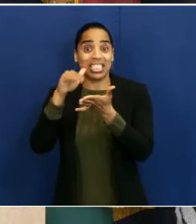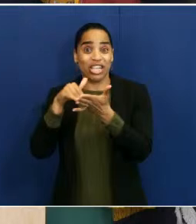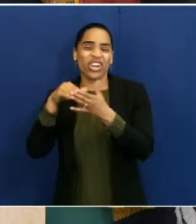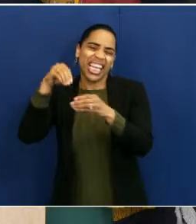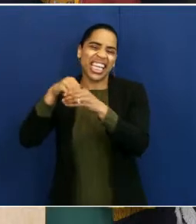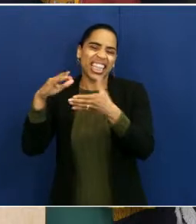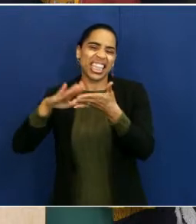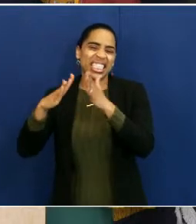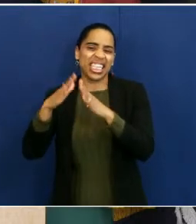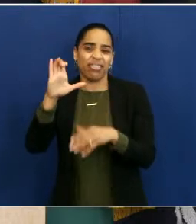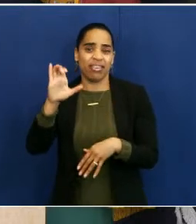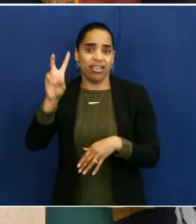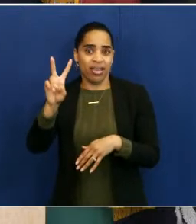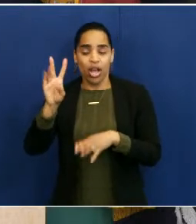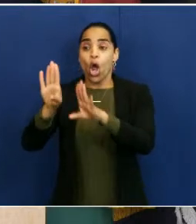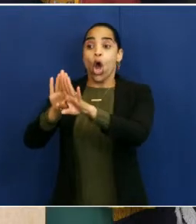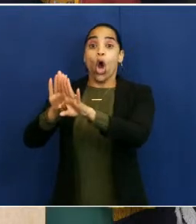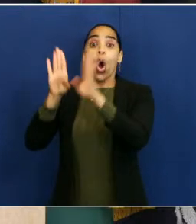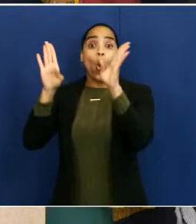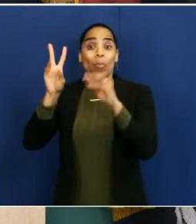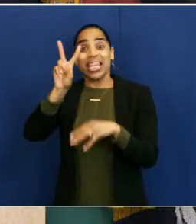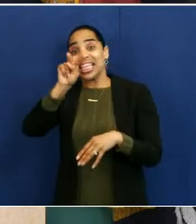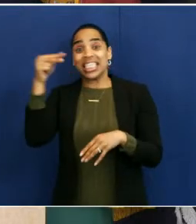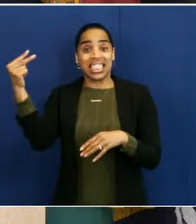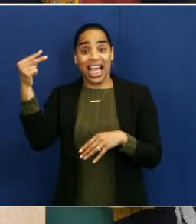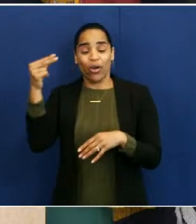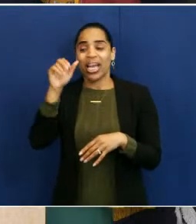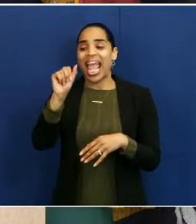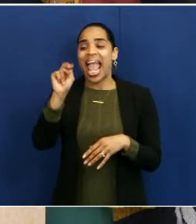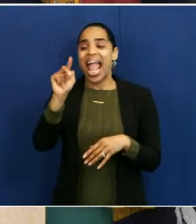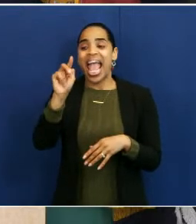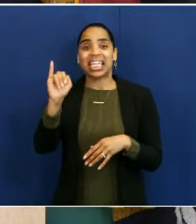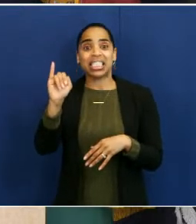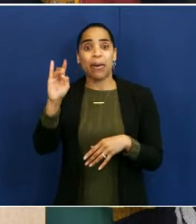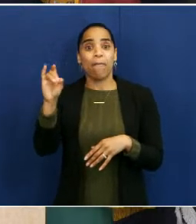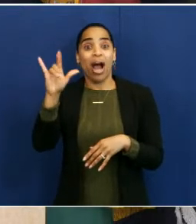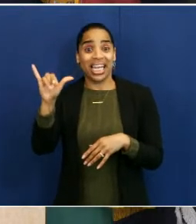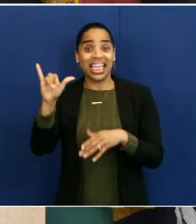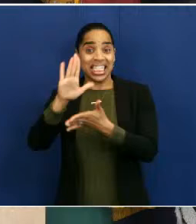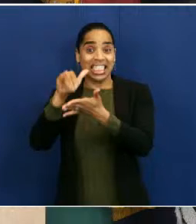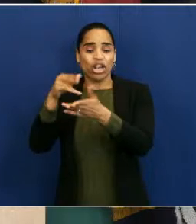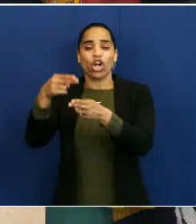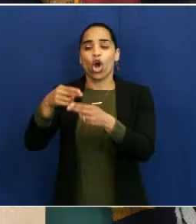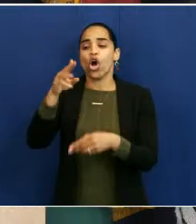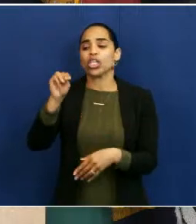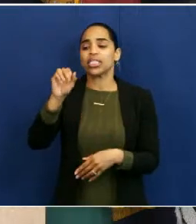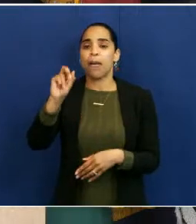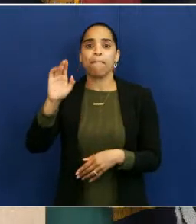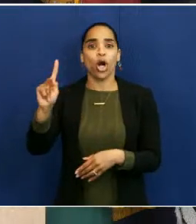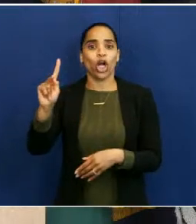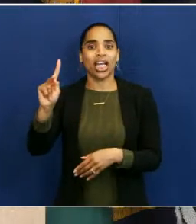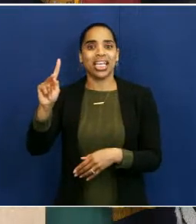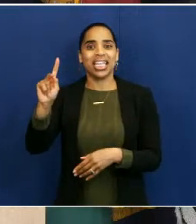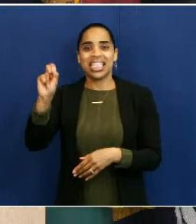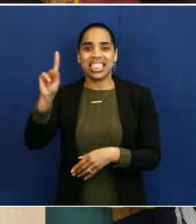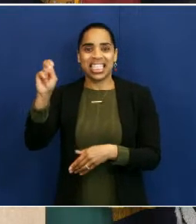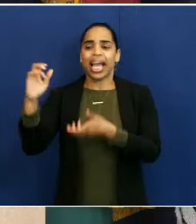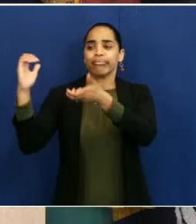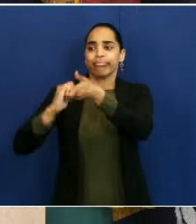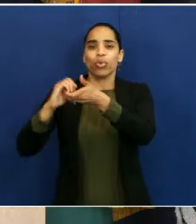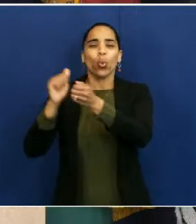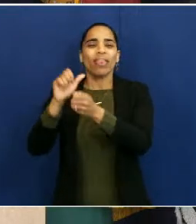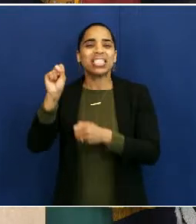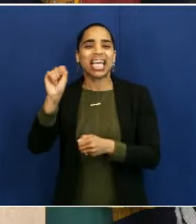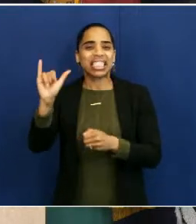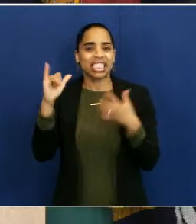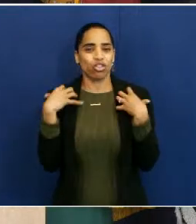up the county's second monoclonal antibody regional center, also known as the MARC site, in partnership with San Isidro